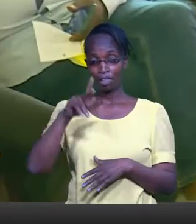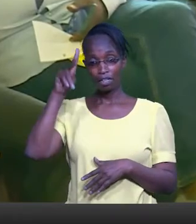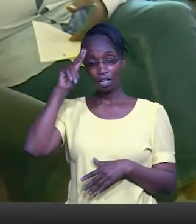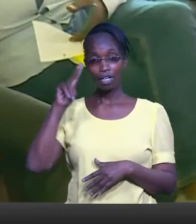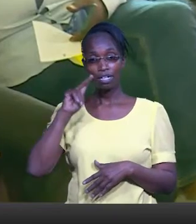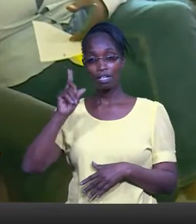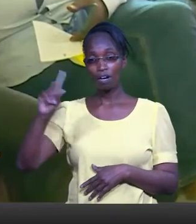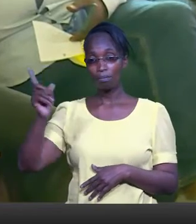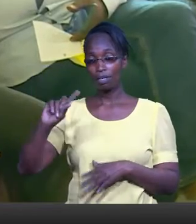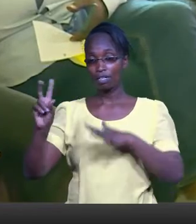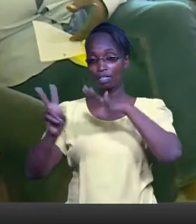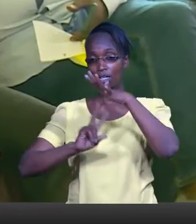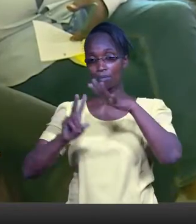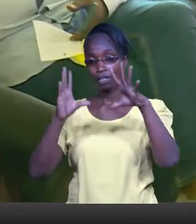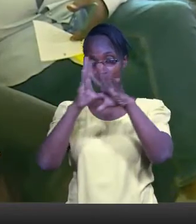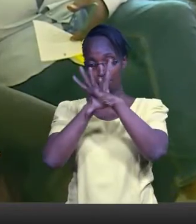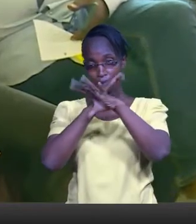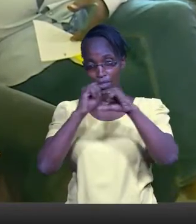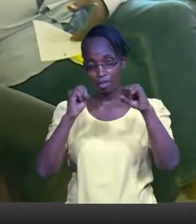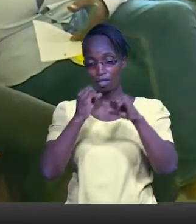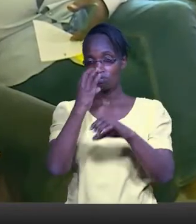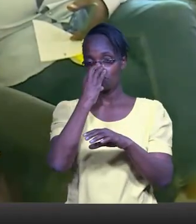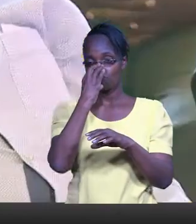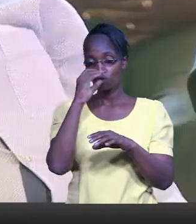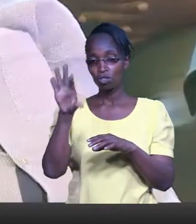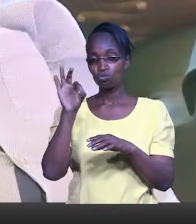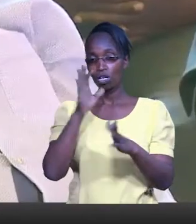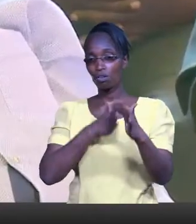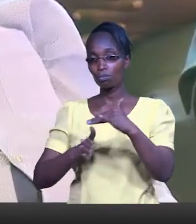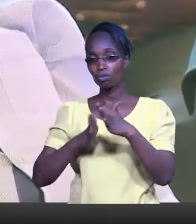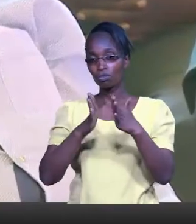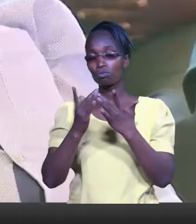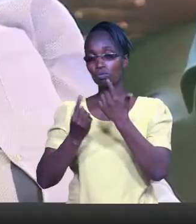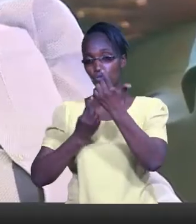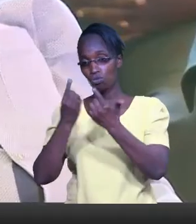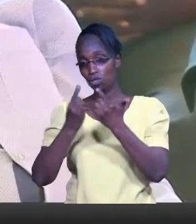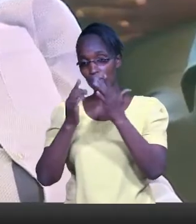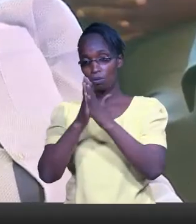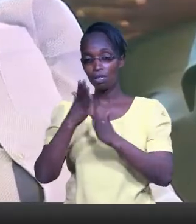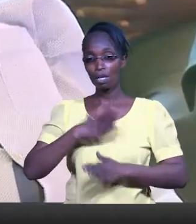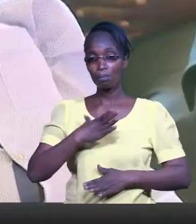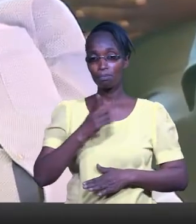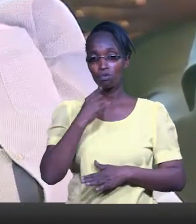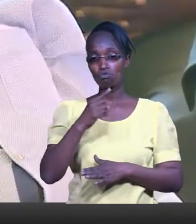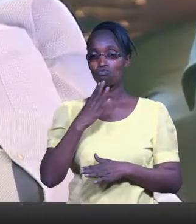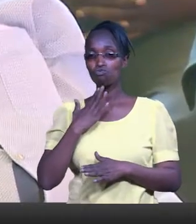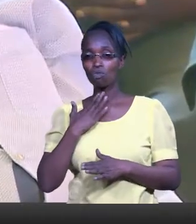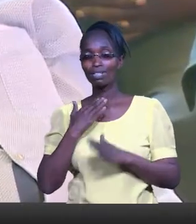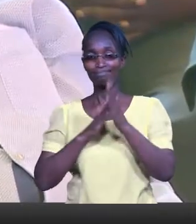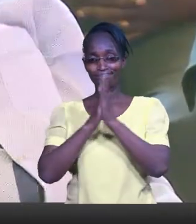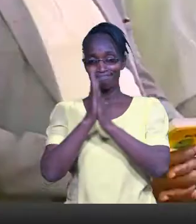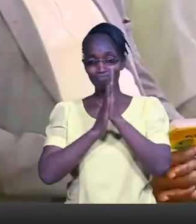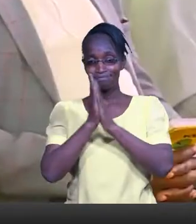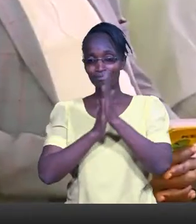Karen jijini Nairobi. Naibu wa rais Daktari William Ruto akachukua fursa hiyo kunena na wanaopania kuania viti